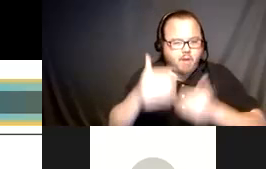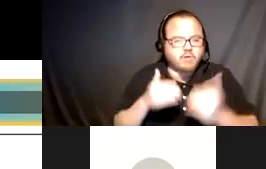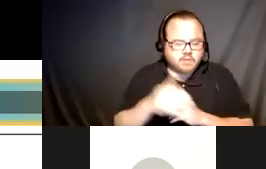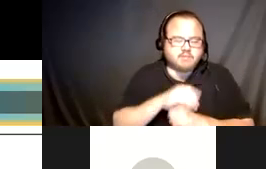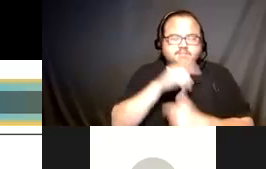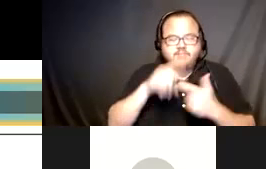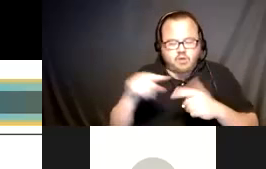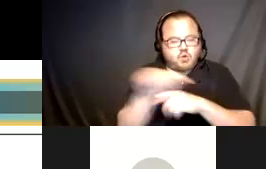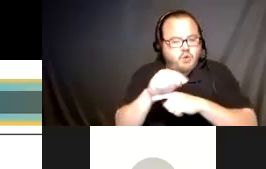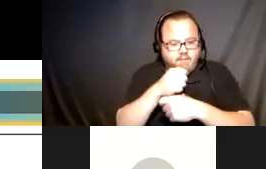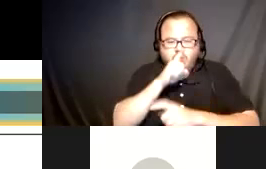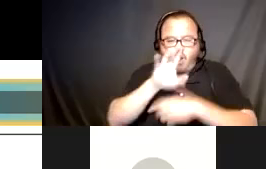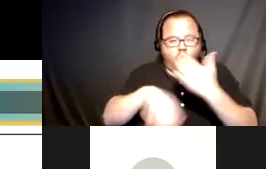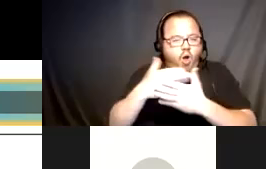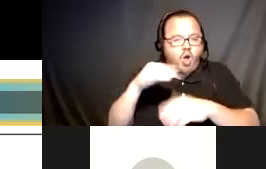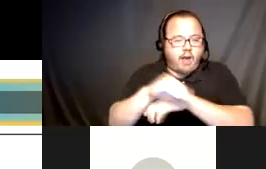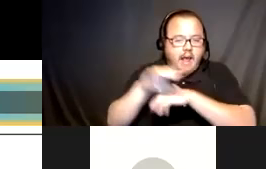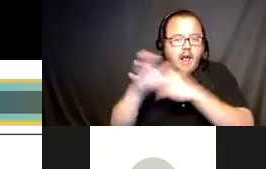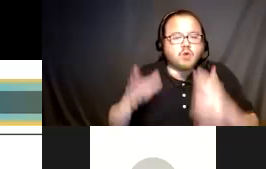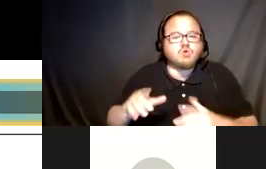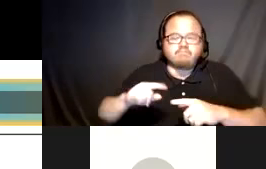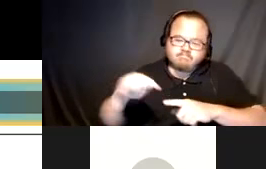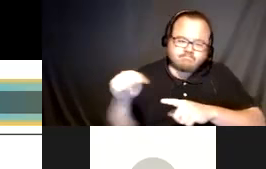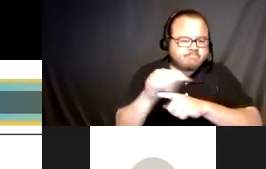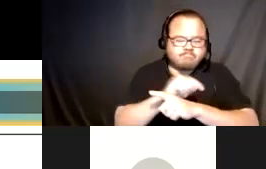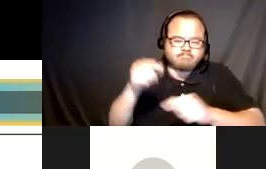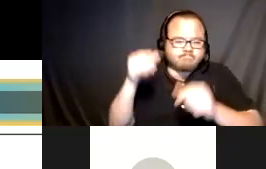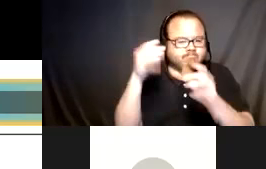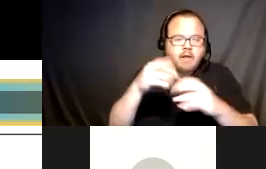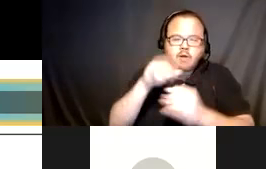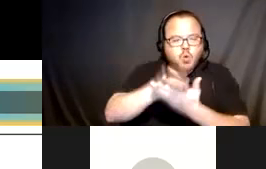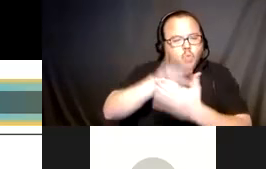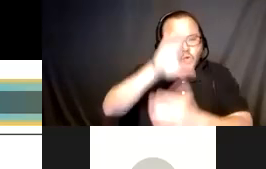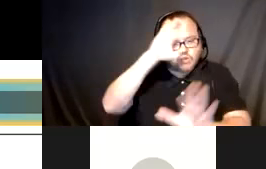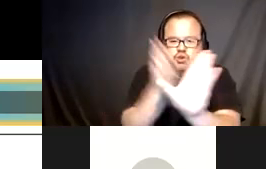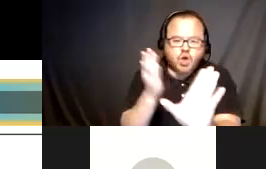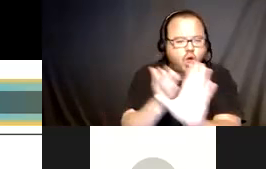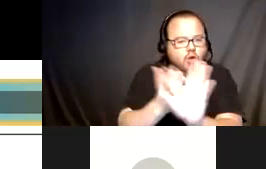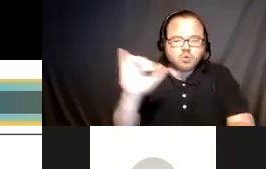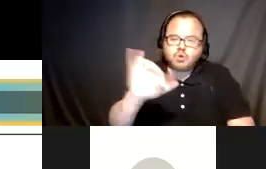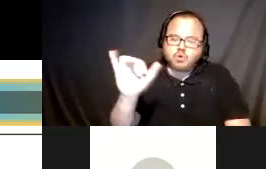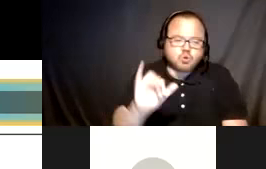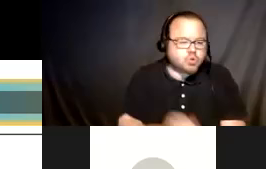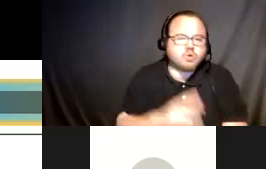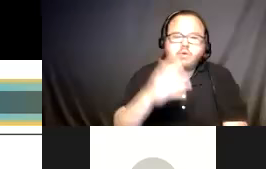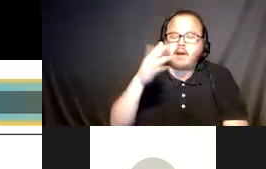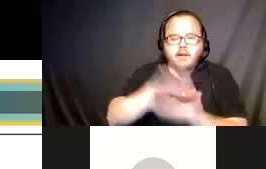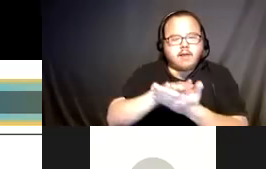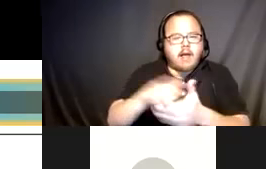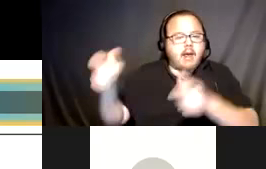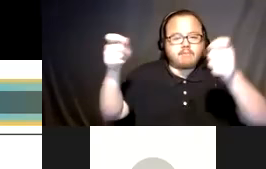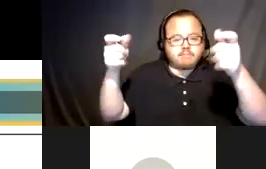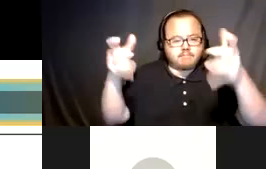training, make sure that all of our counselors are trained, as well as our school psychologists and our site administrative